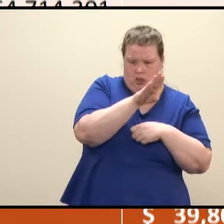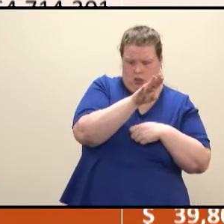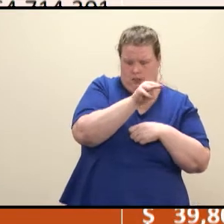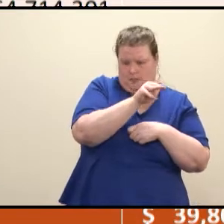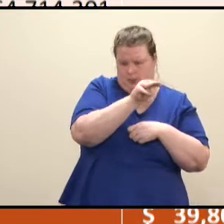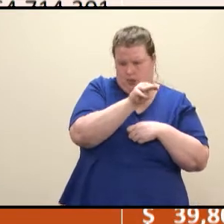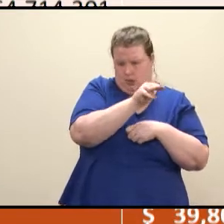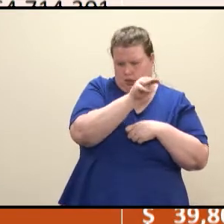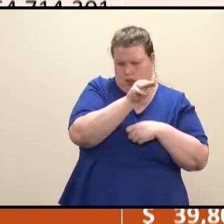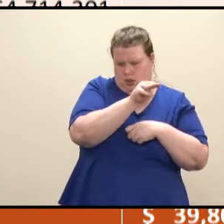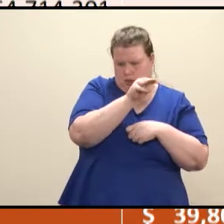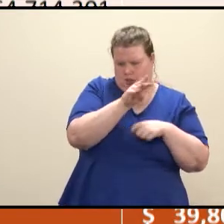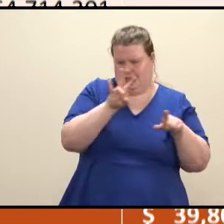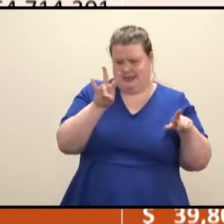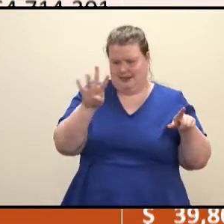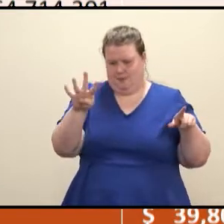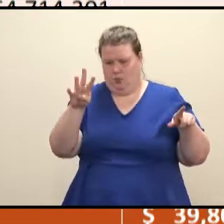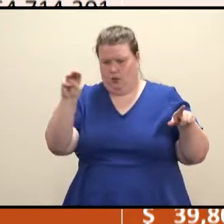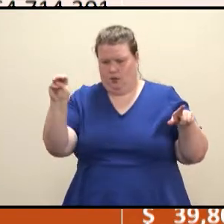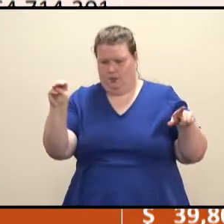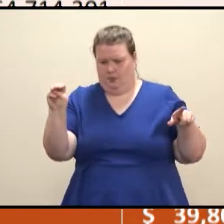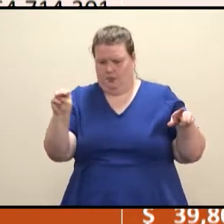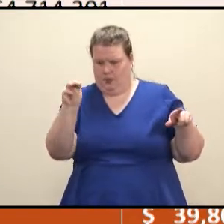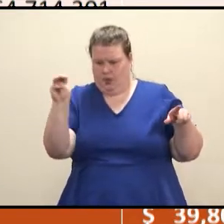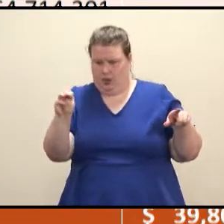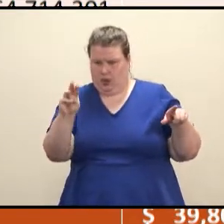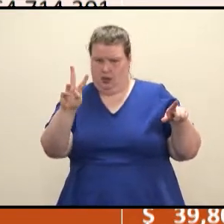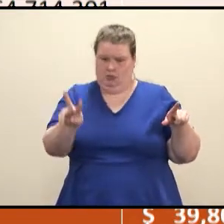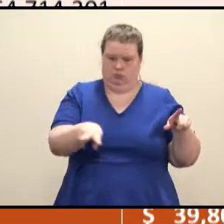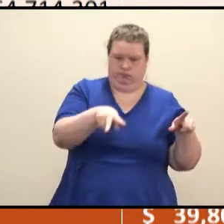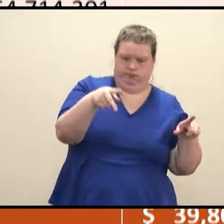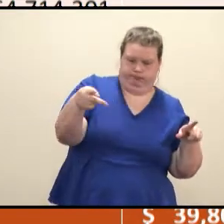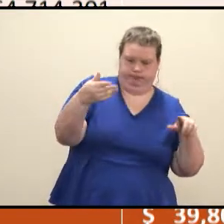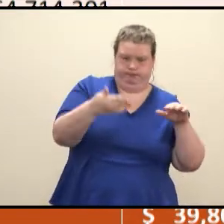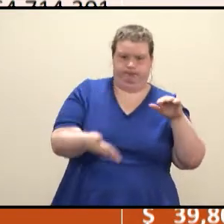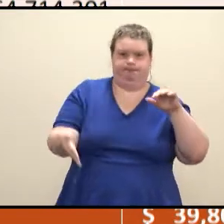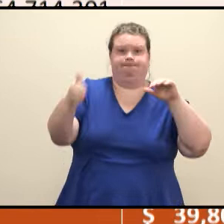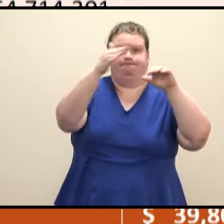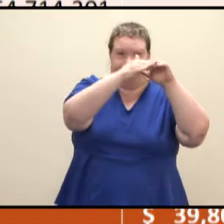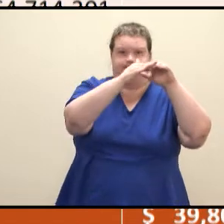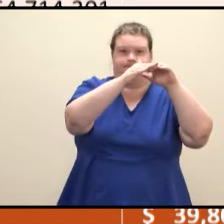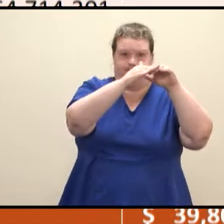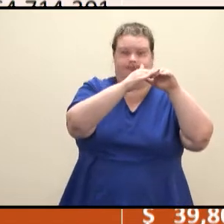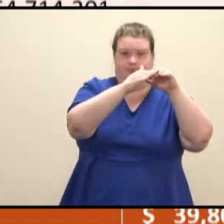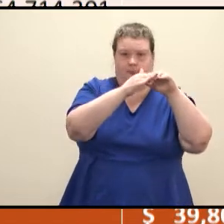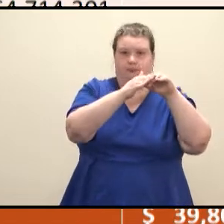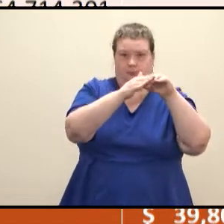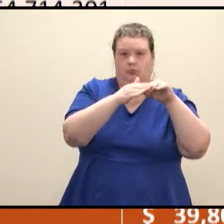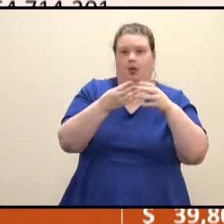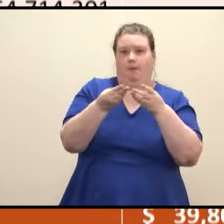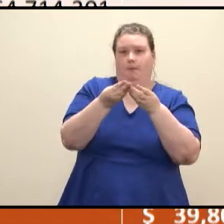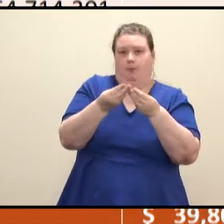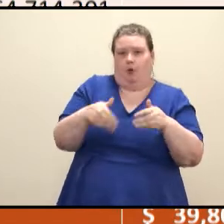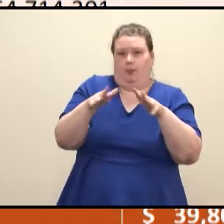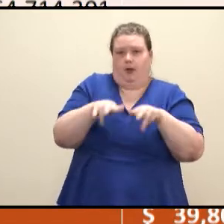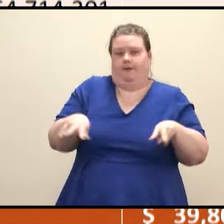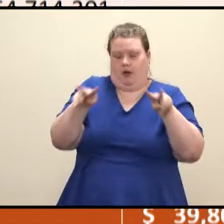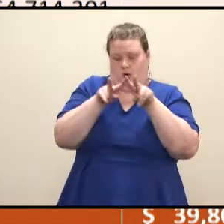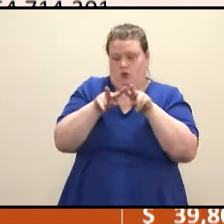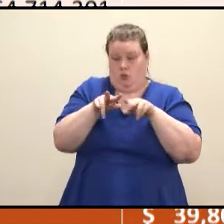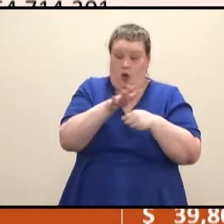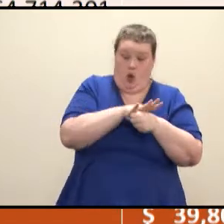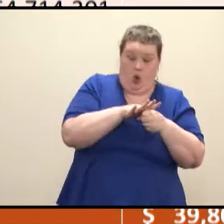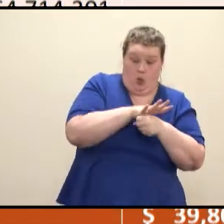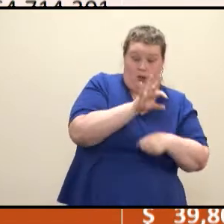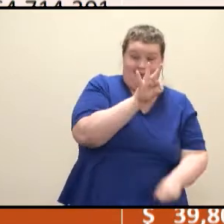like 74. See how much difference that makes now with that increased property values. We've now gone to local revenues